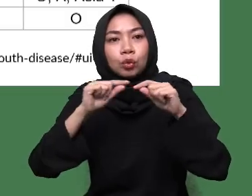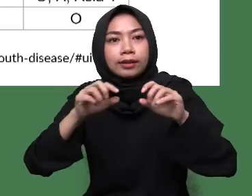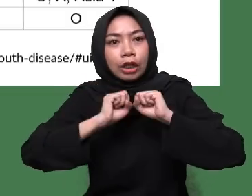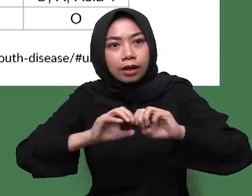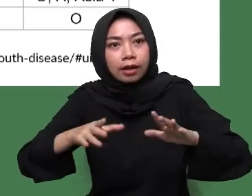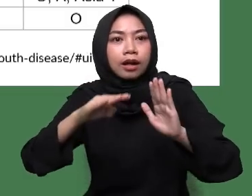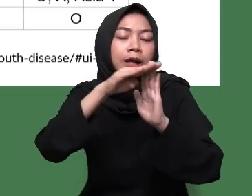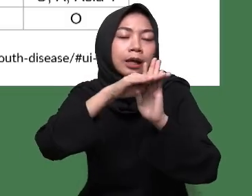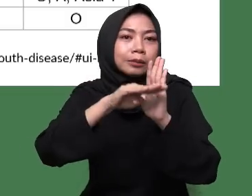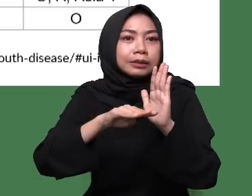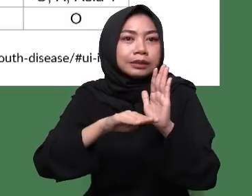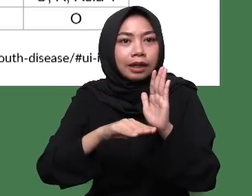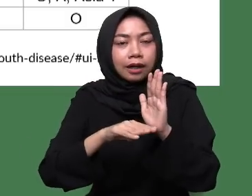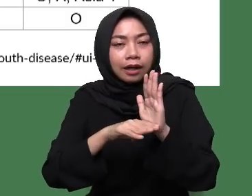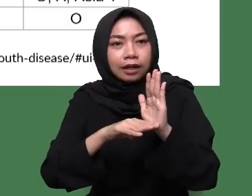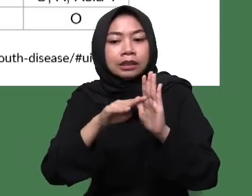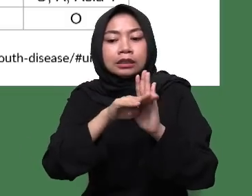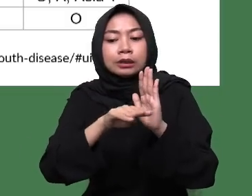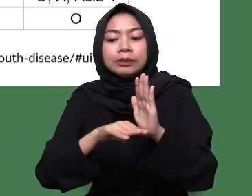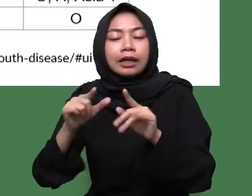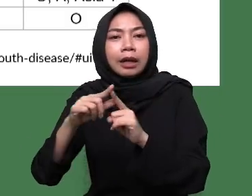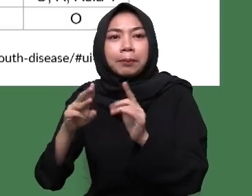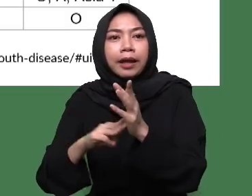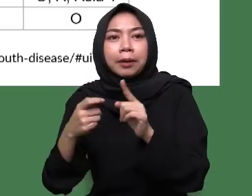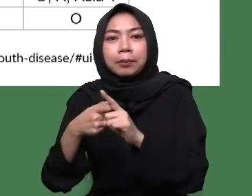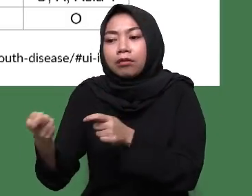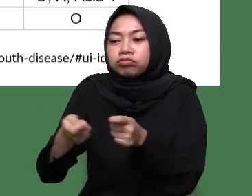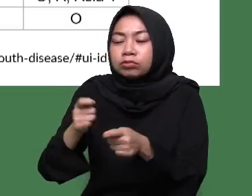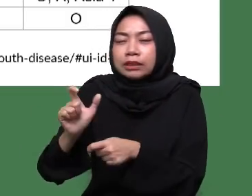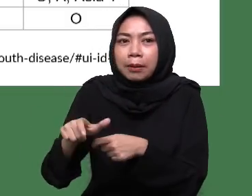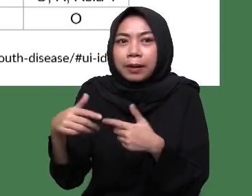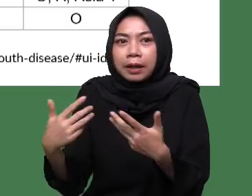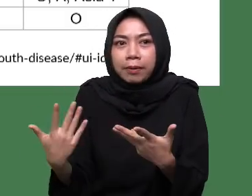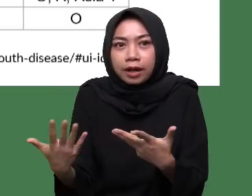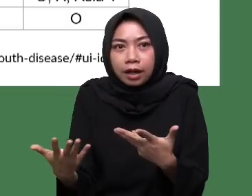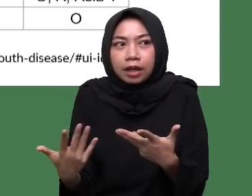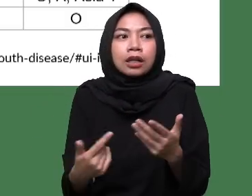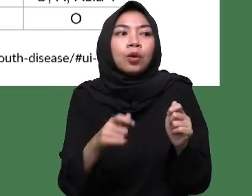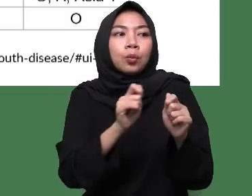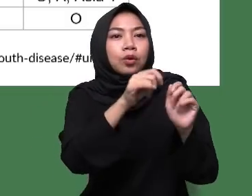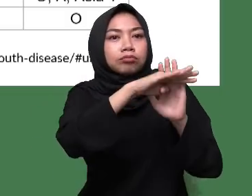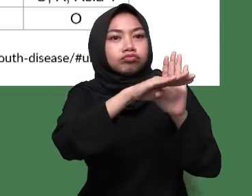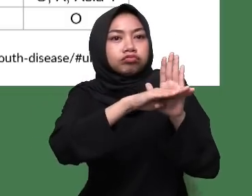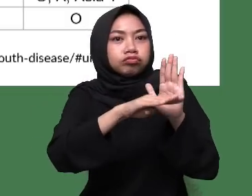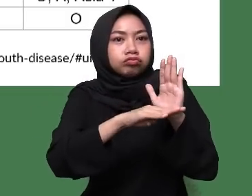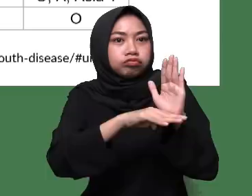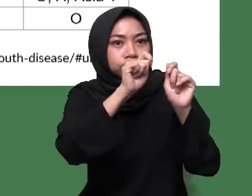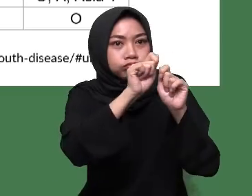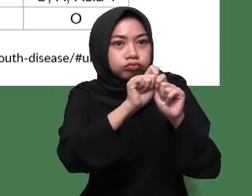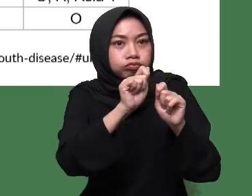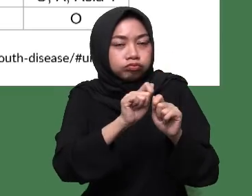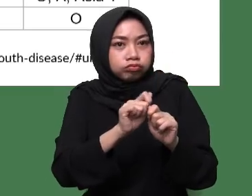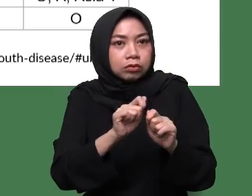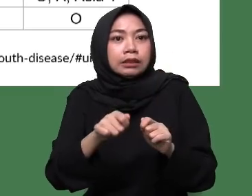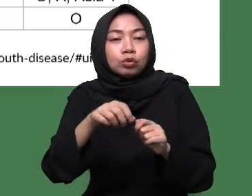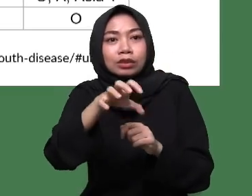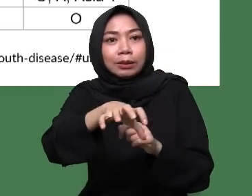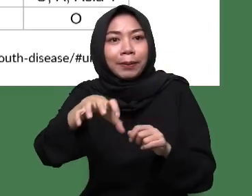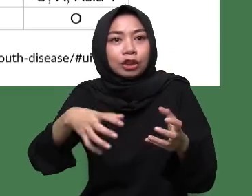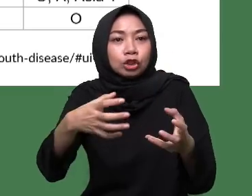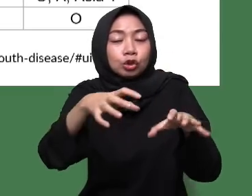that the establishment of the task force to the RT or RW level, which is a very low level, the zoning